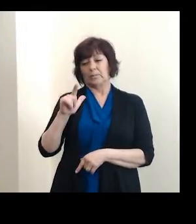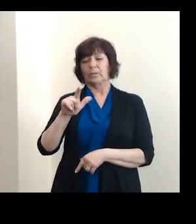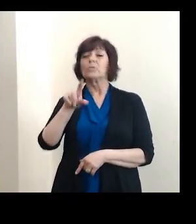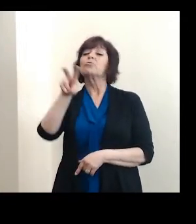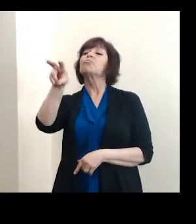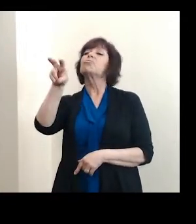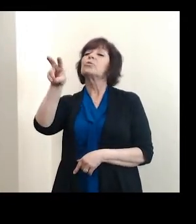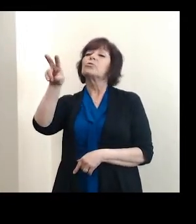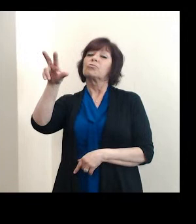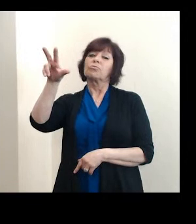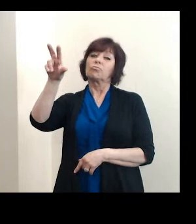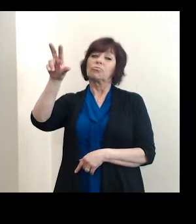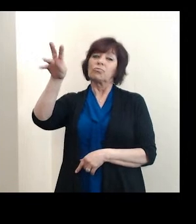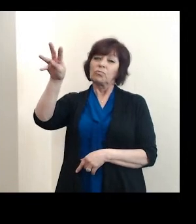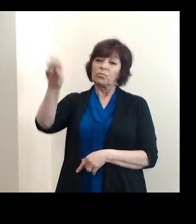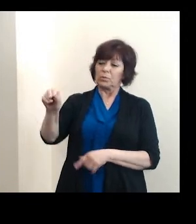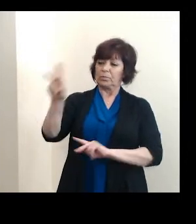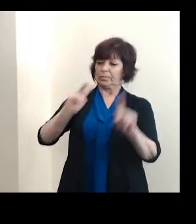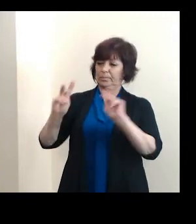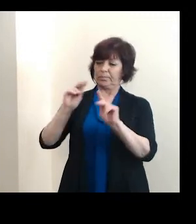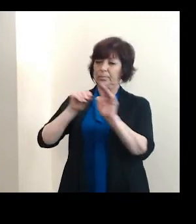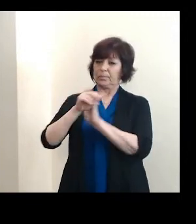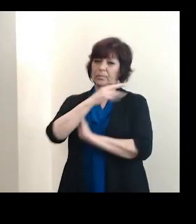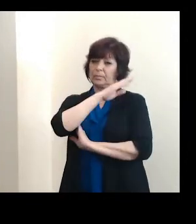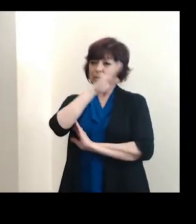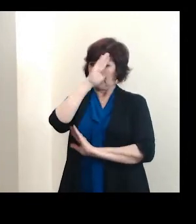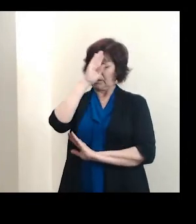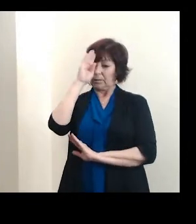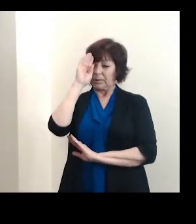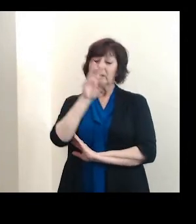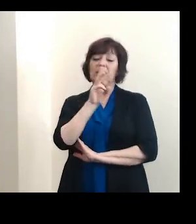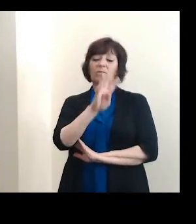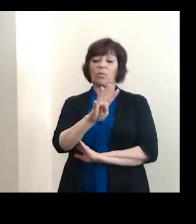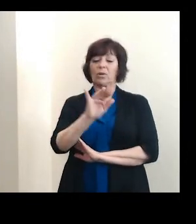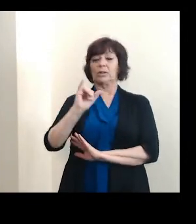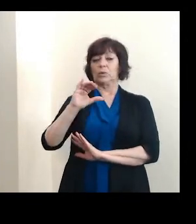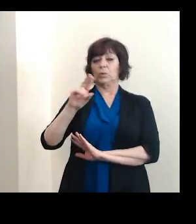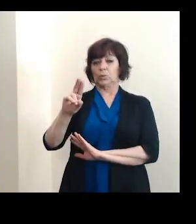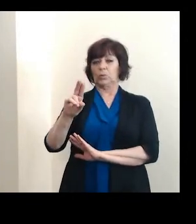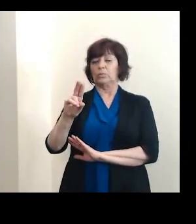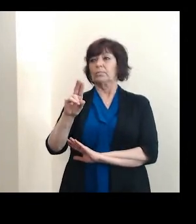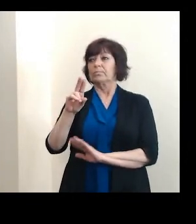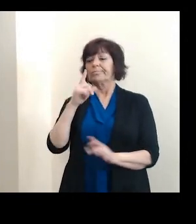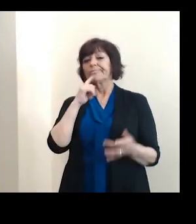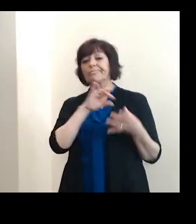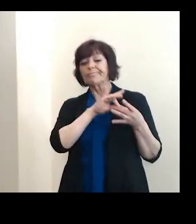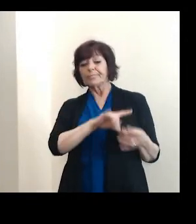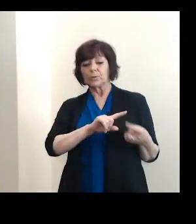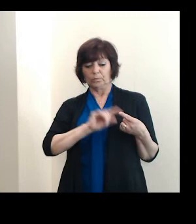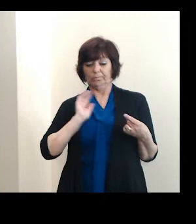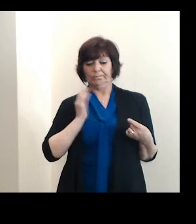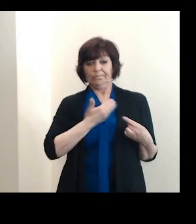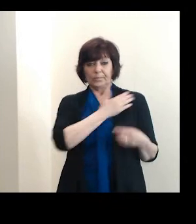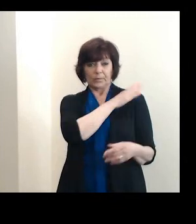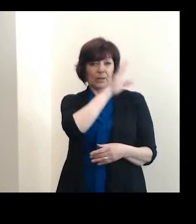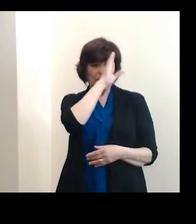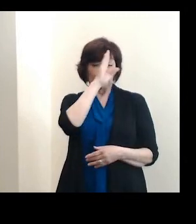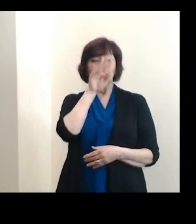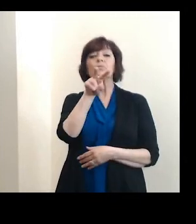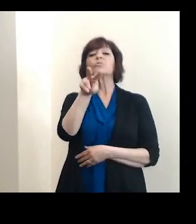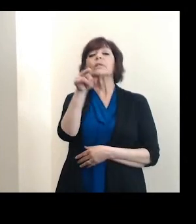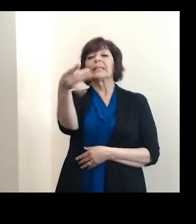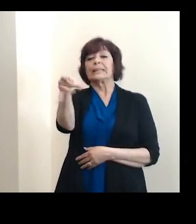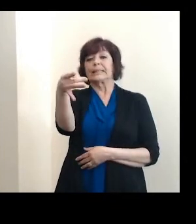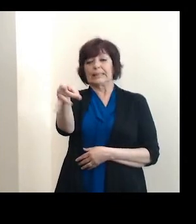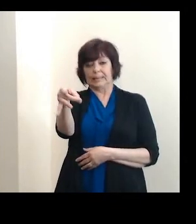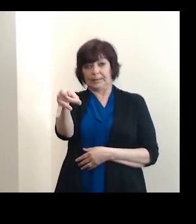people hospitalized in Western New York hospitals, 64 of them in the ICU. As it pertains to Erie County hospitals, there are 218